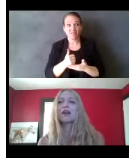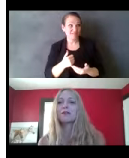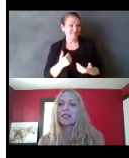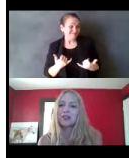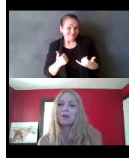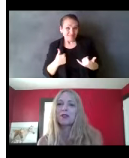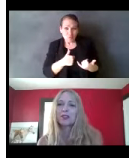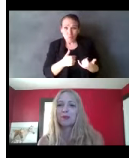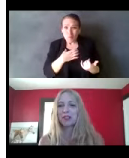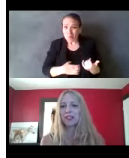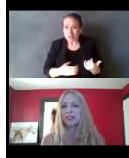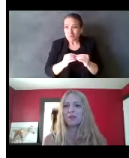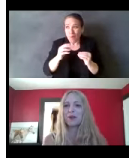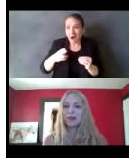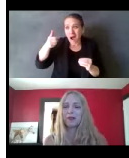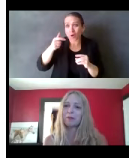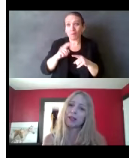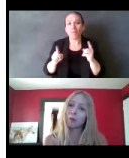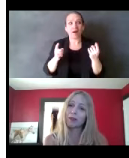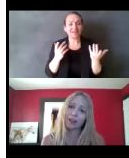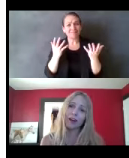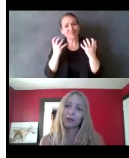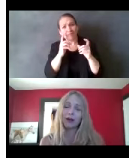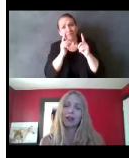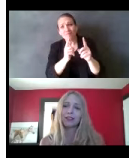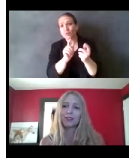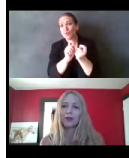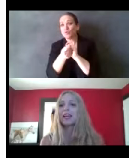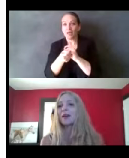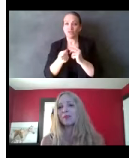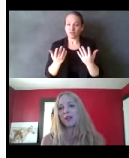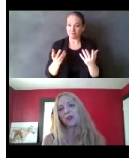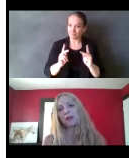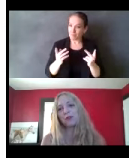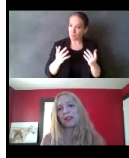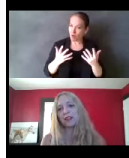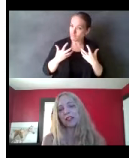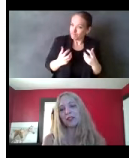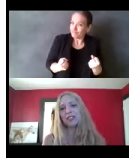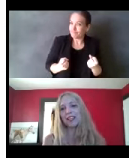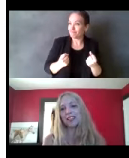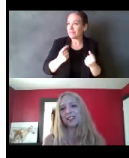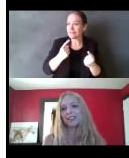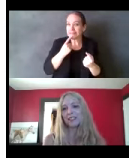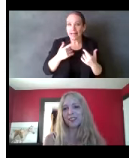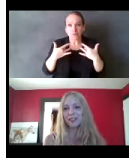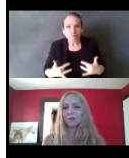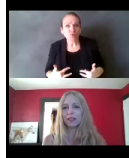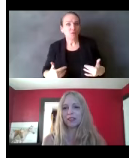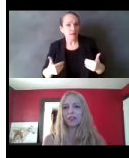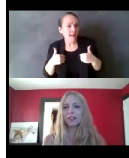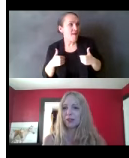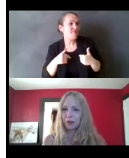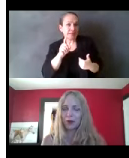aren't scared of saying the word depression or being open and talking about it. So again, I'm grateful that you're here today to listen to